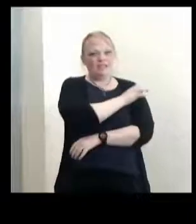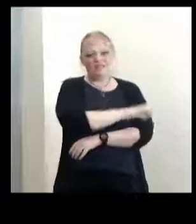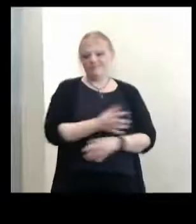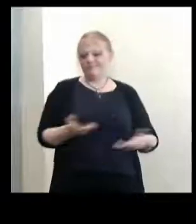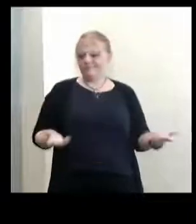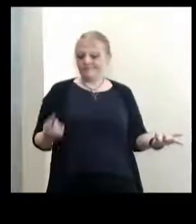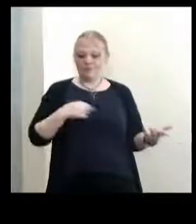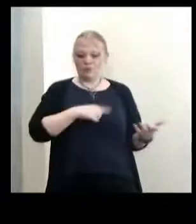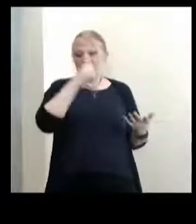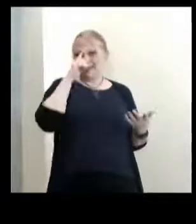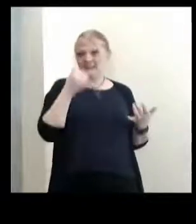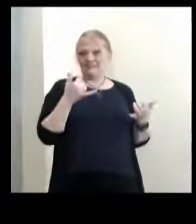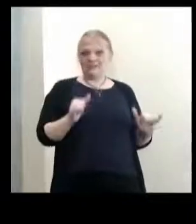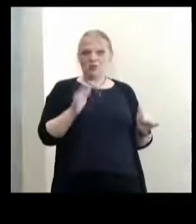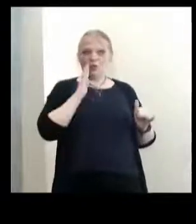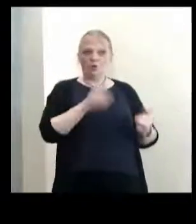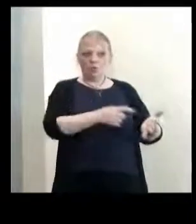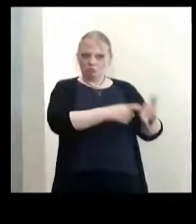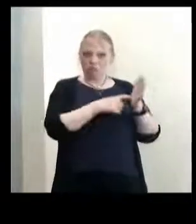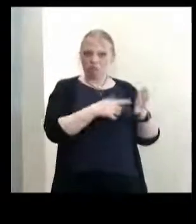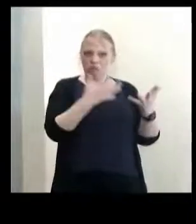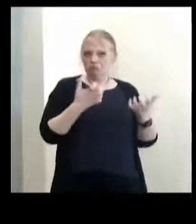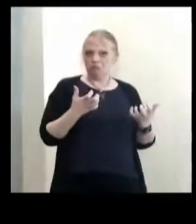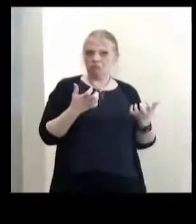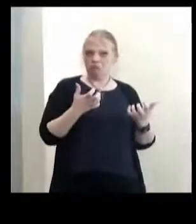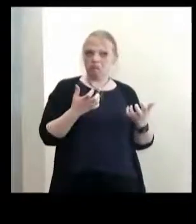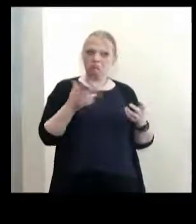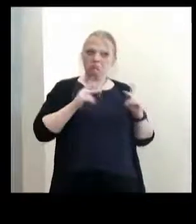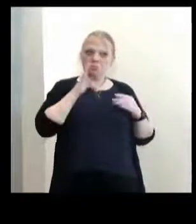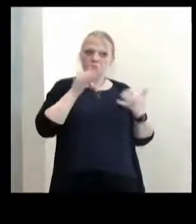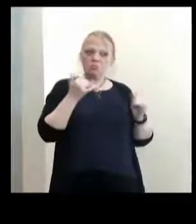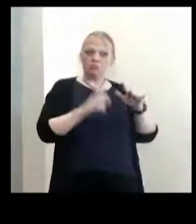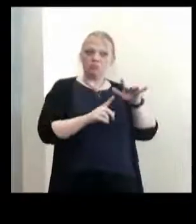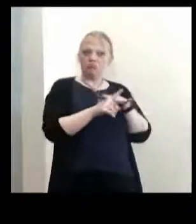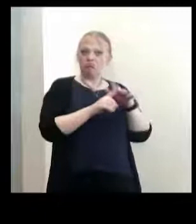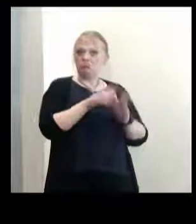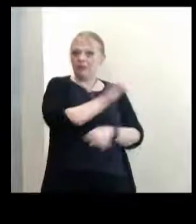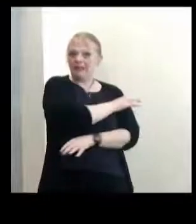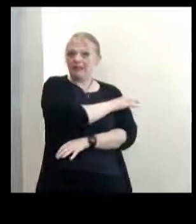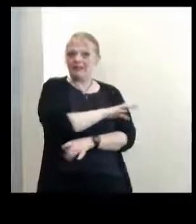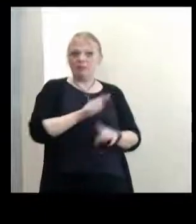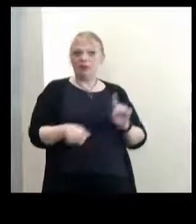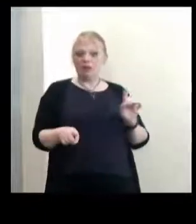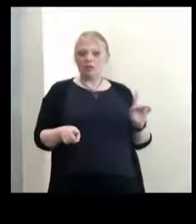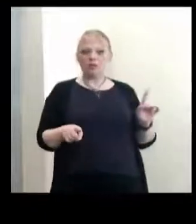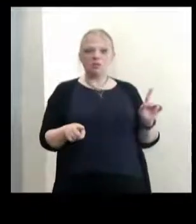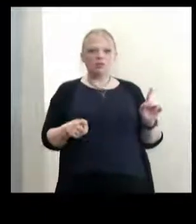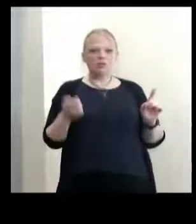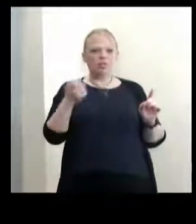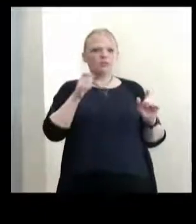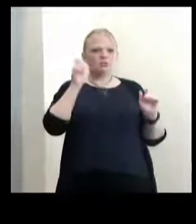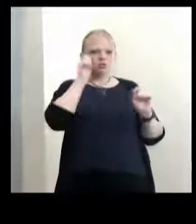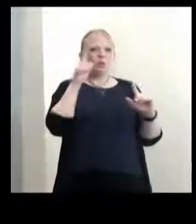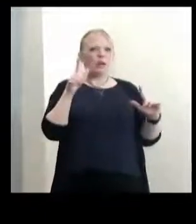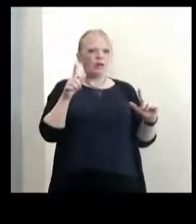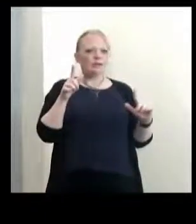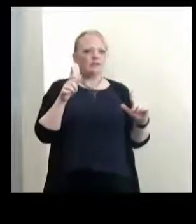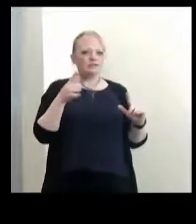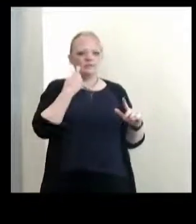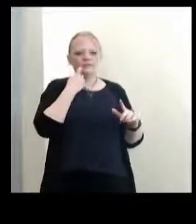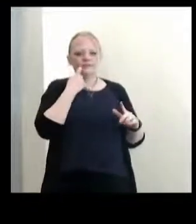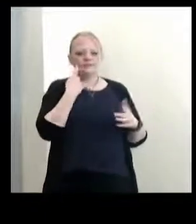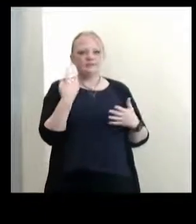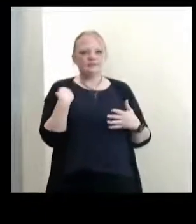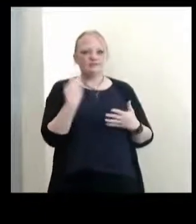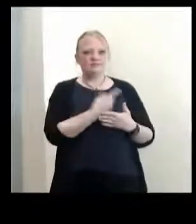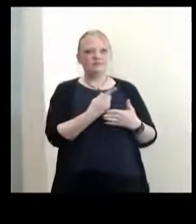think there's still going to be demand. People are still going to be showing up at clinics. But we are a little surprised at what we've seen in the last week.